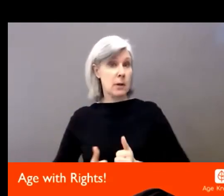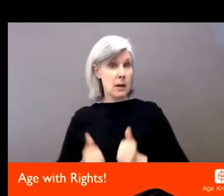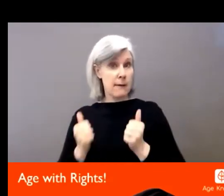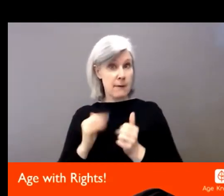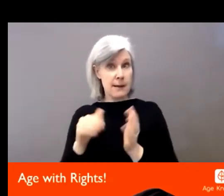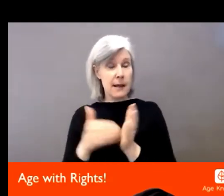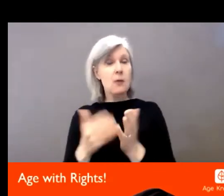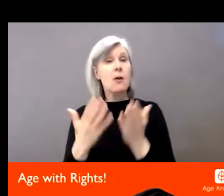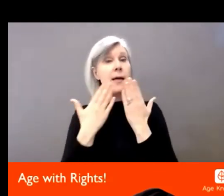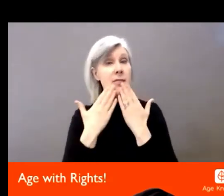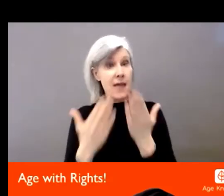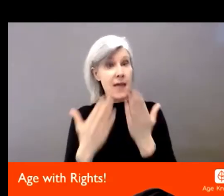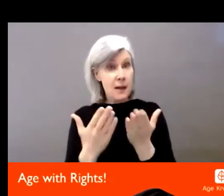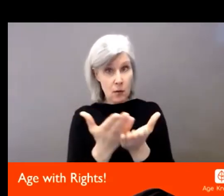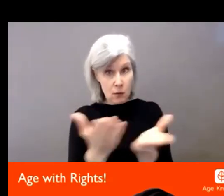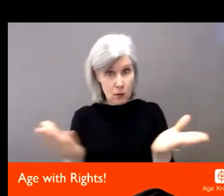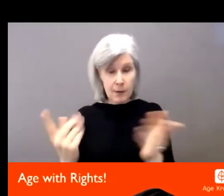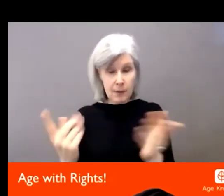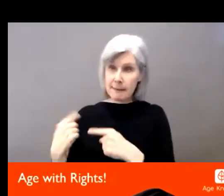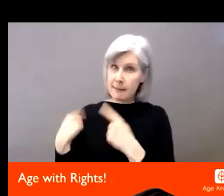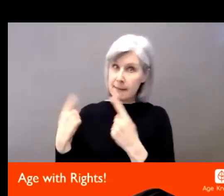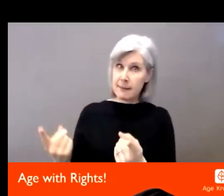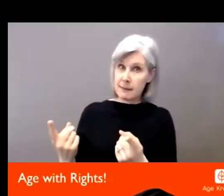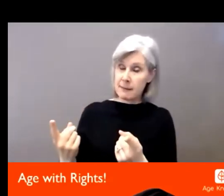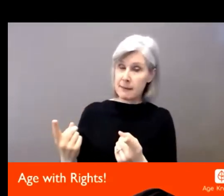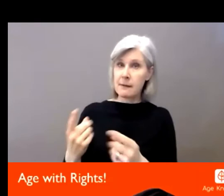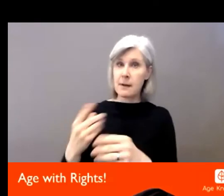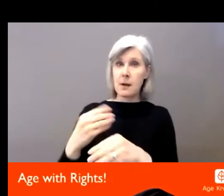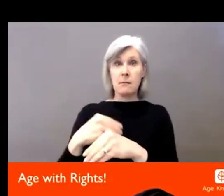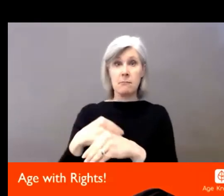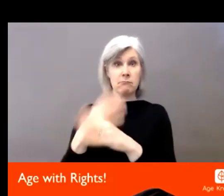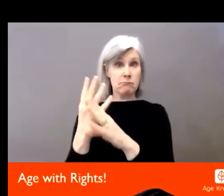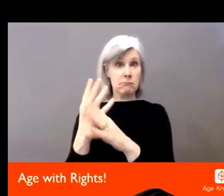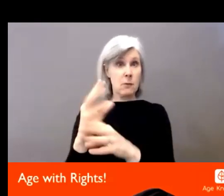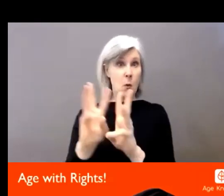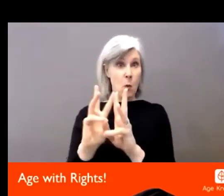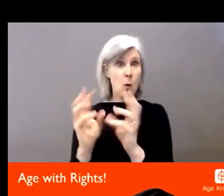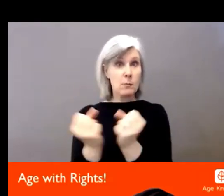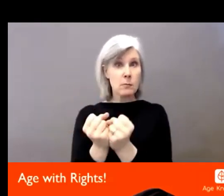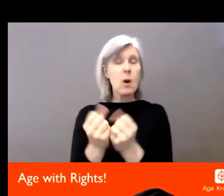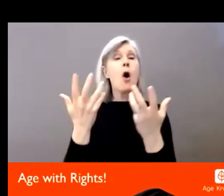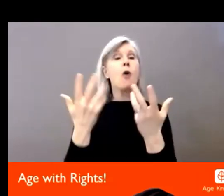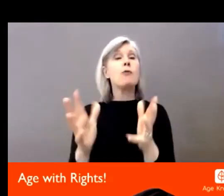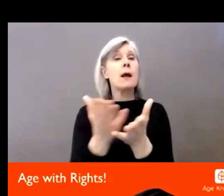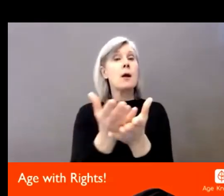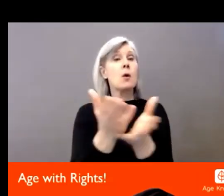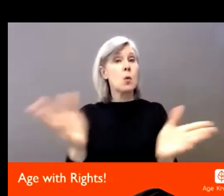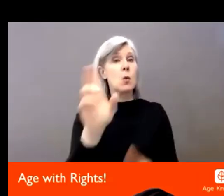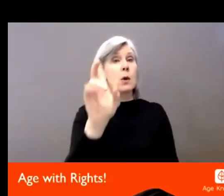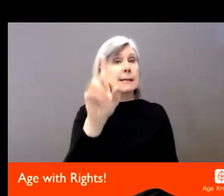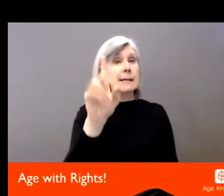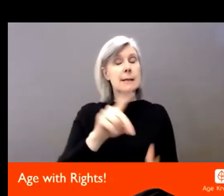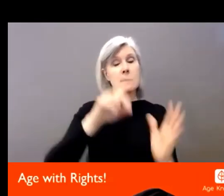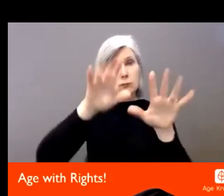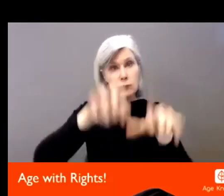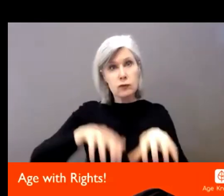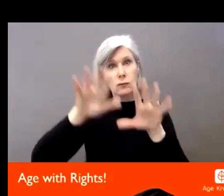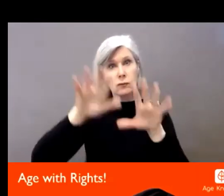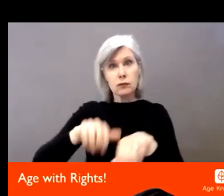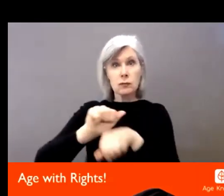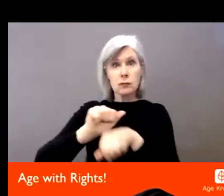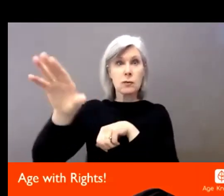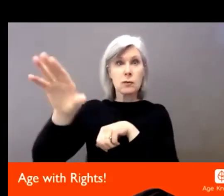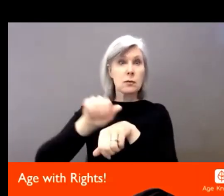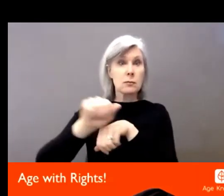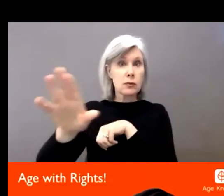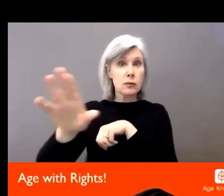CNPEA and EAPO webinar, have written to the Ministers of Global Affairs and of Seniors calling for a convention. We hope that if you